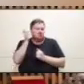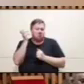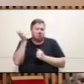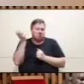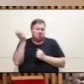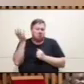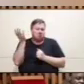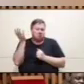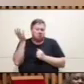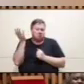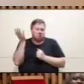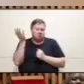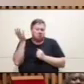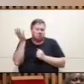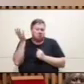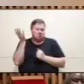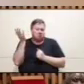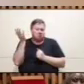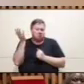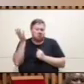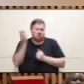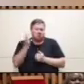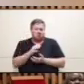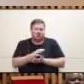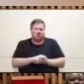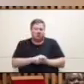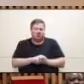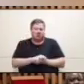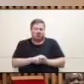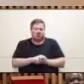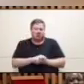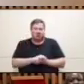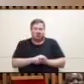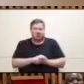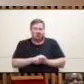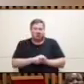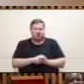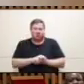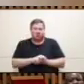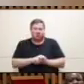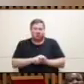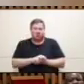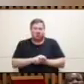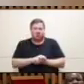Yeah, so I spoke to the one that talks to overperformance.